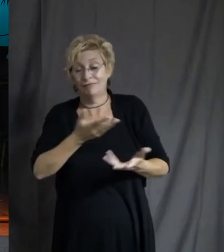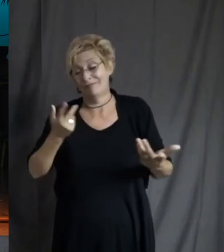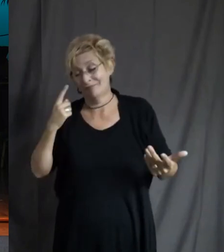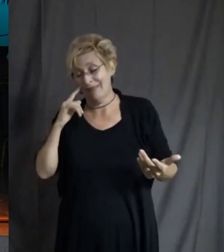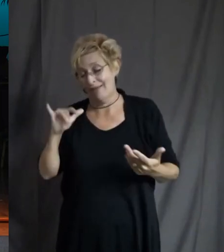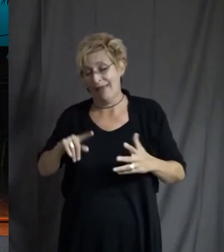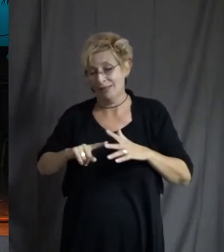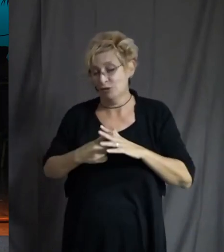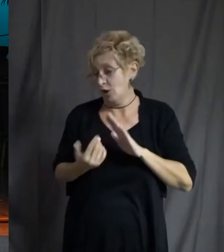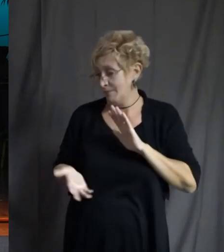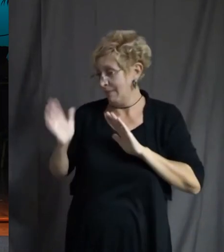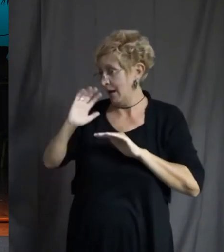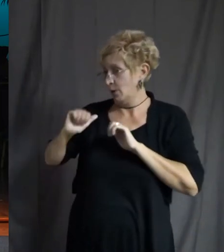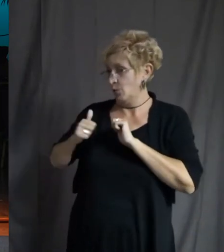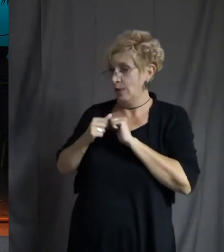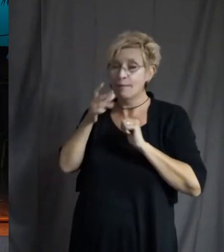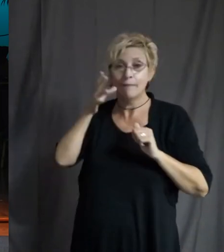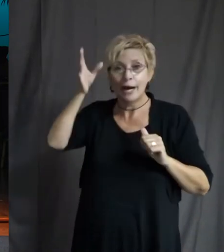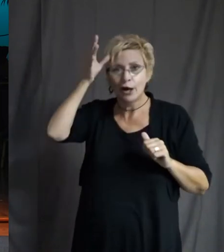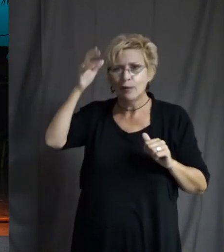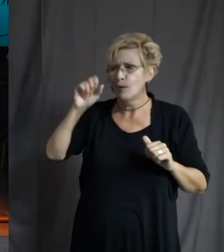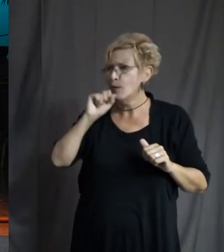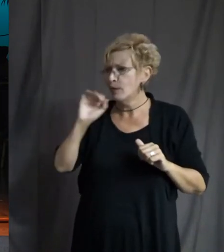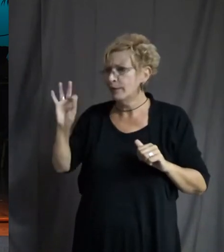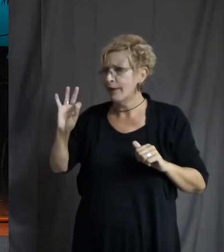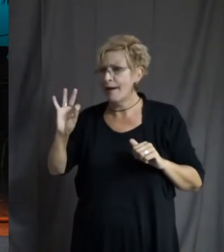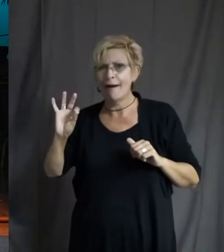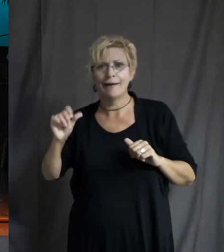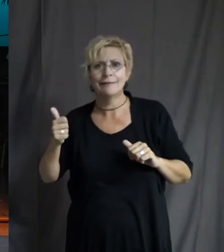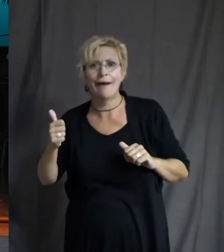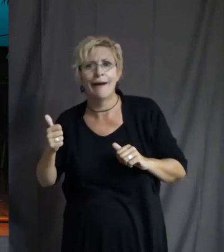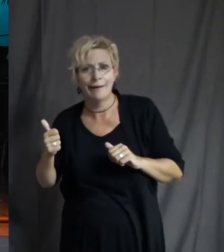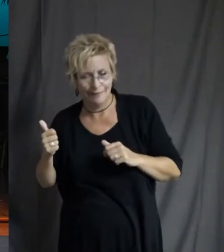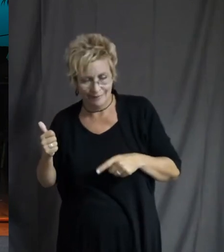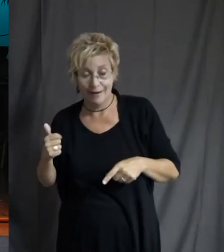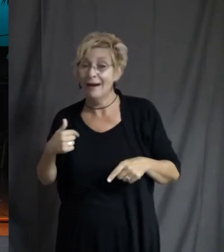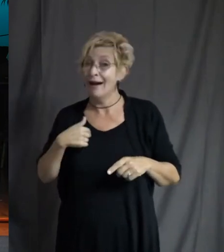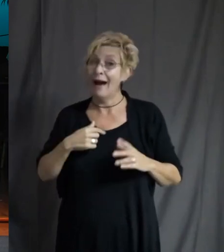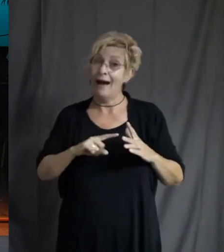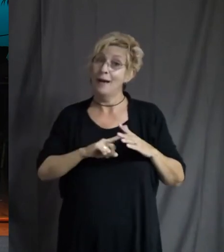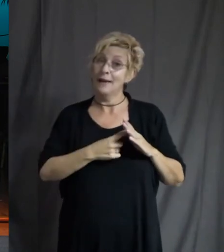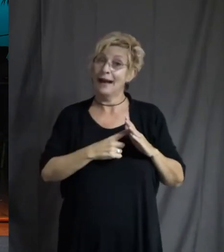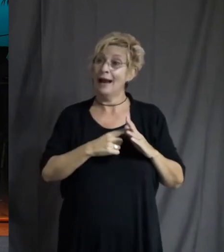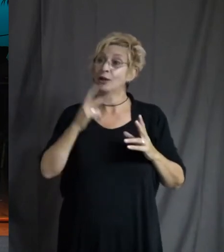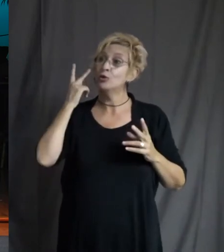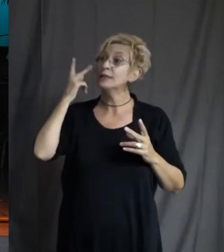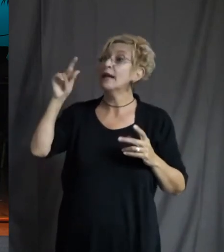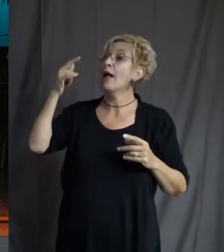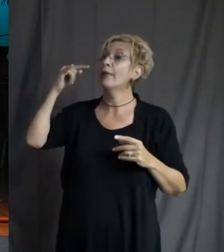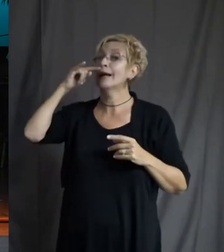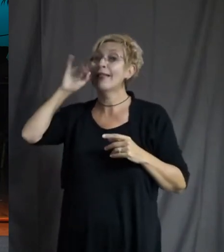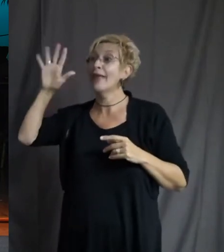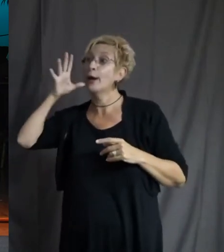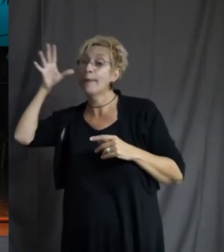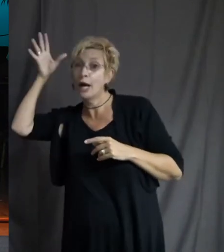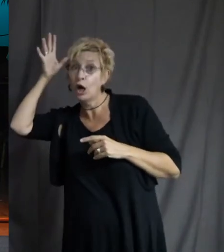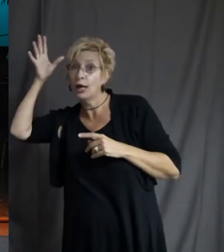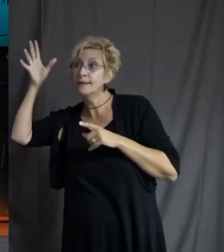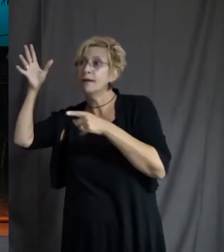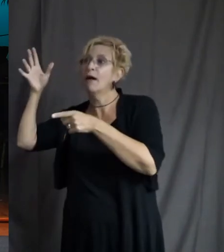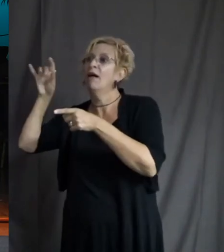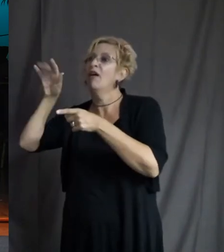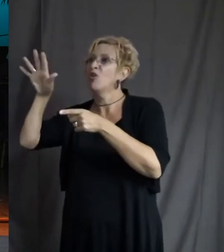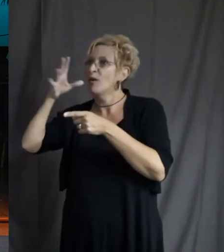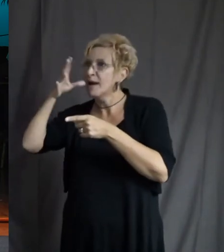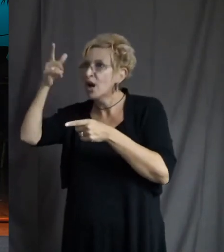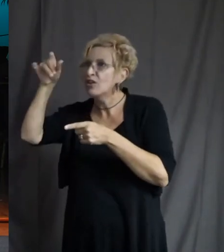my parents when I was about 9 or 10 years old. I began seeing other kids' parents and began